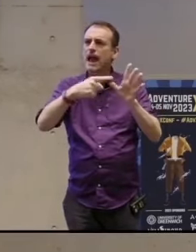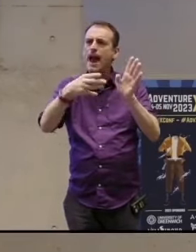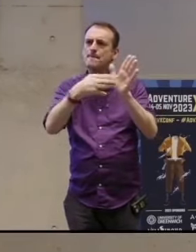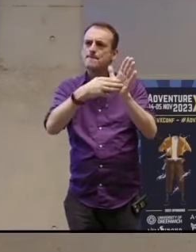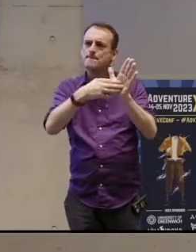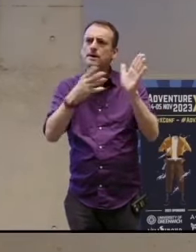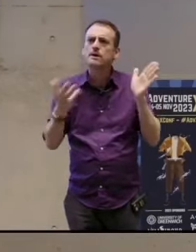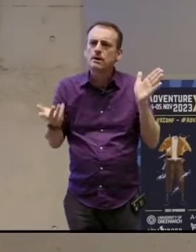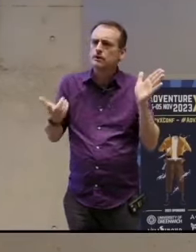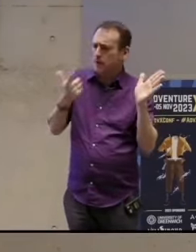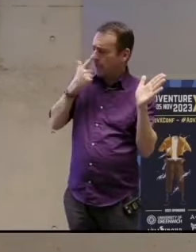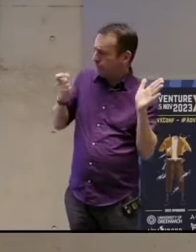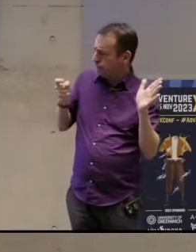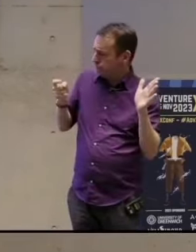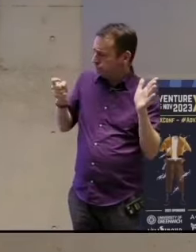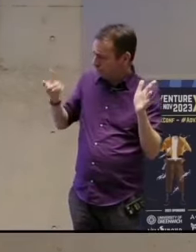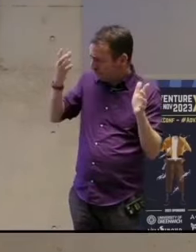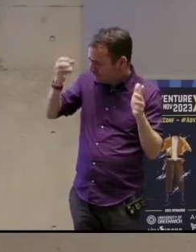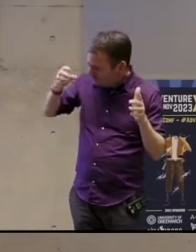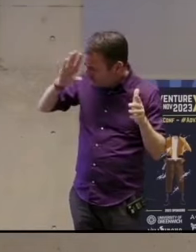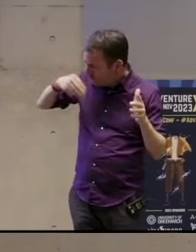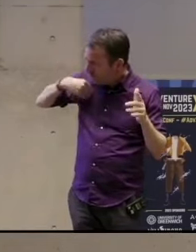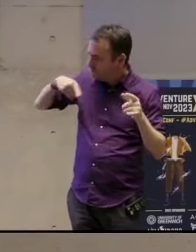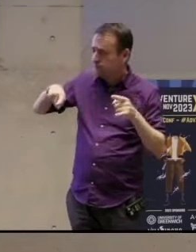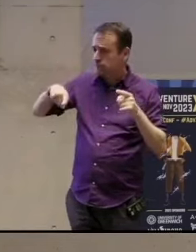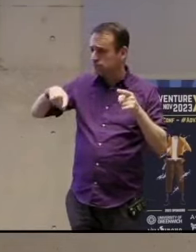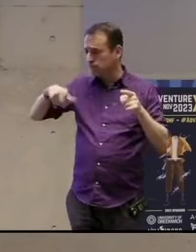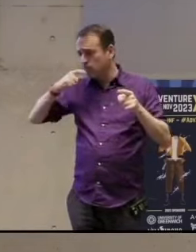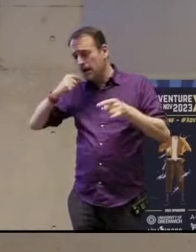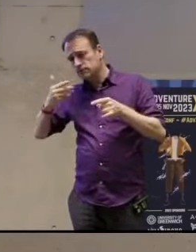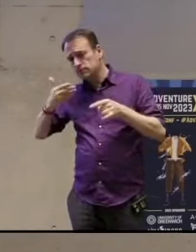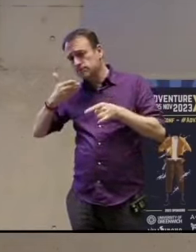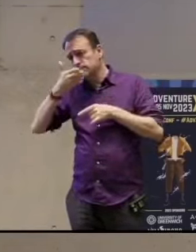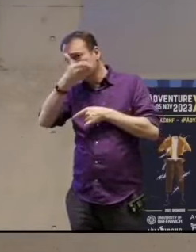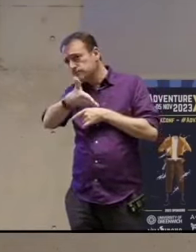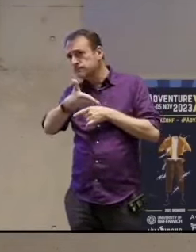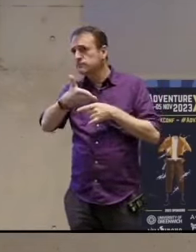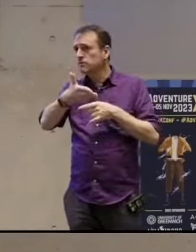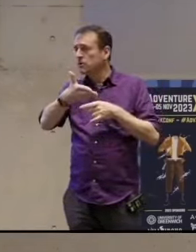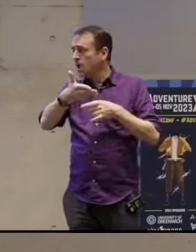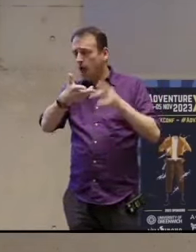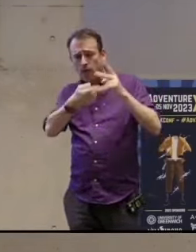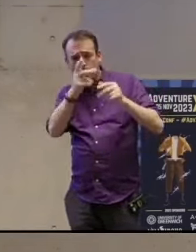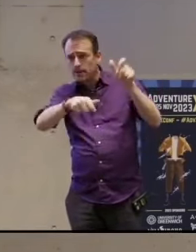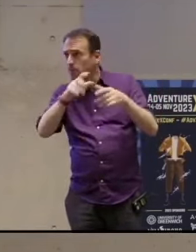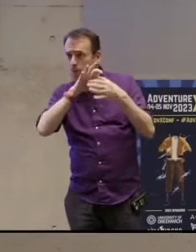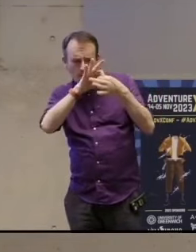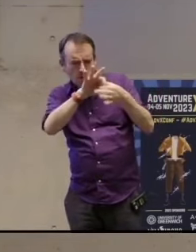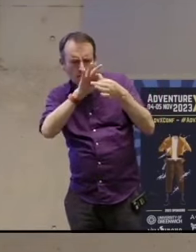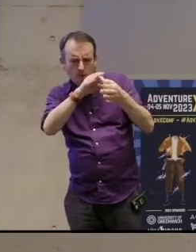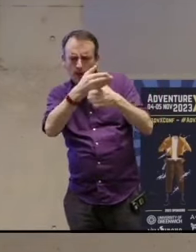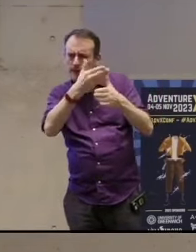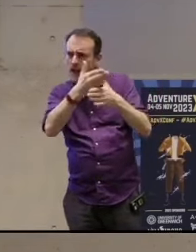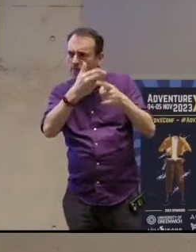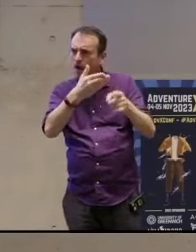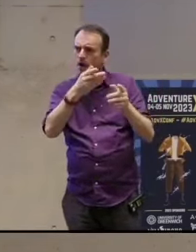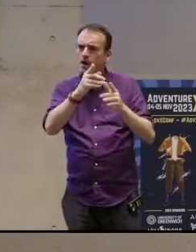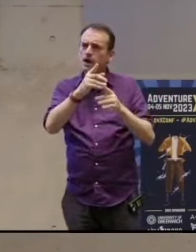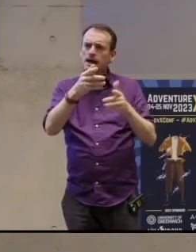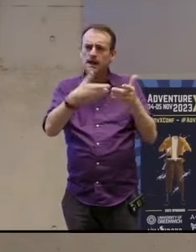of how the experience went when you started the idea collaborating with other people, especially because I know in game jams you are